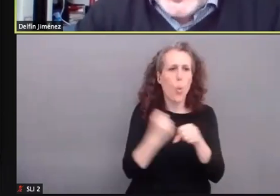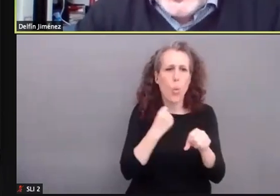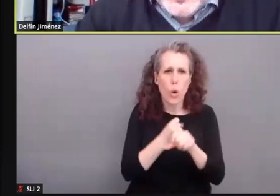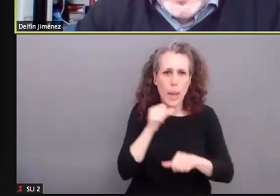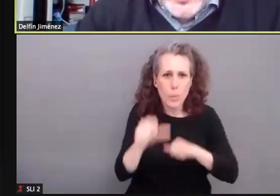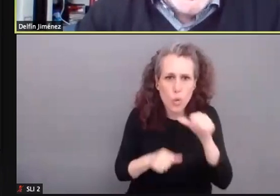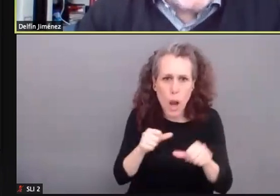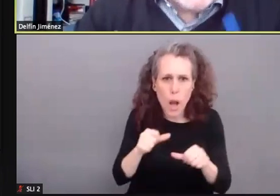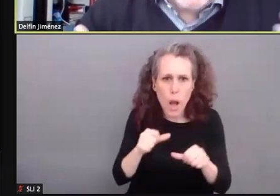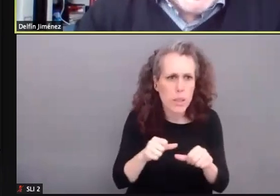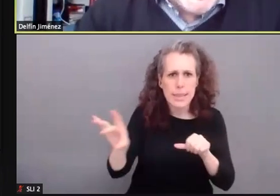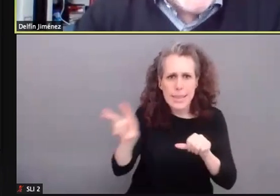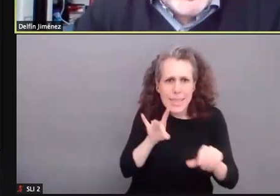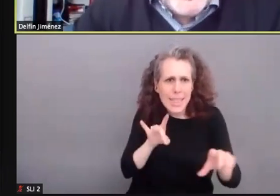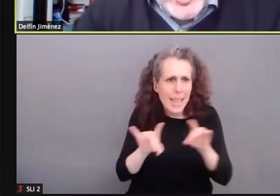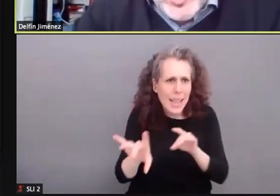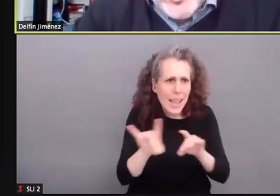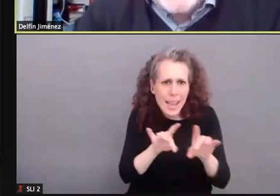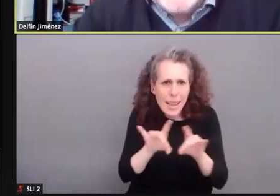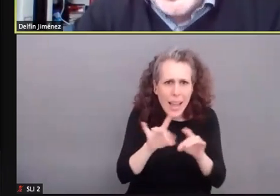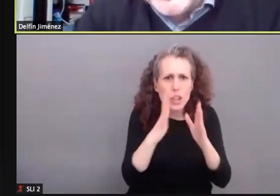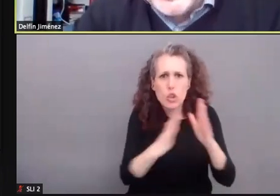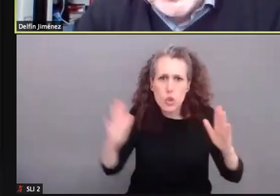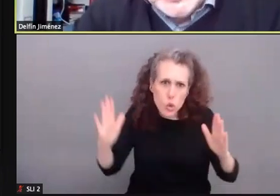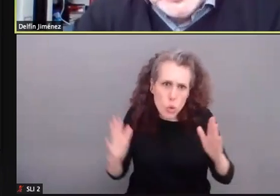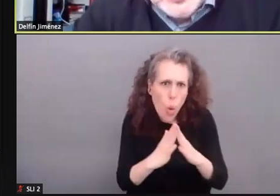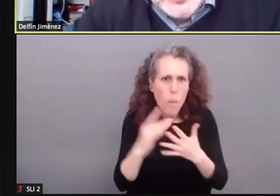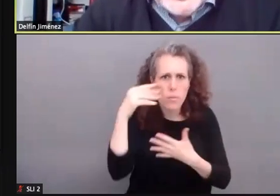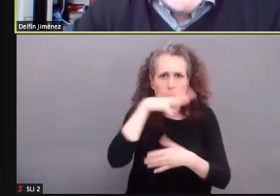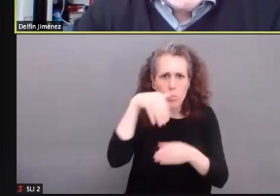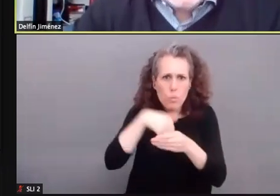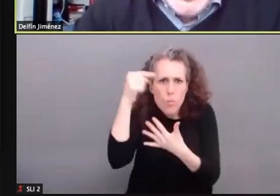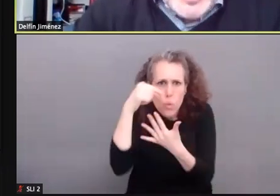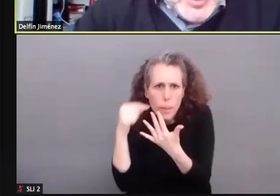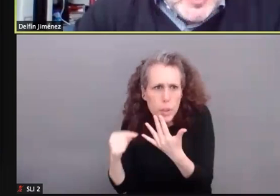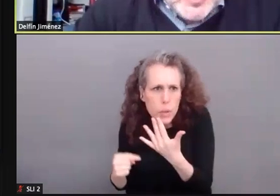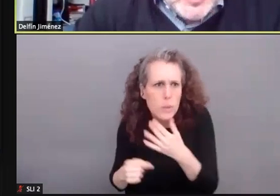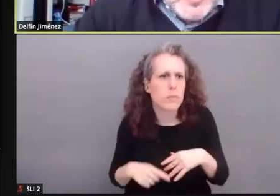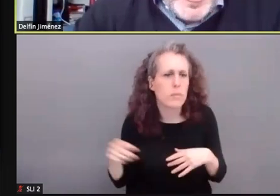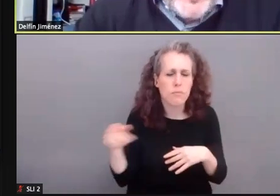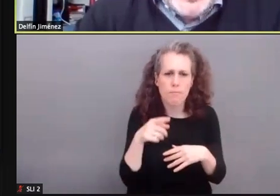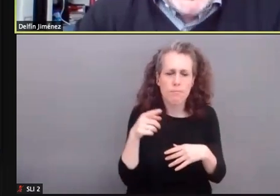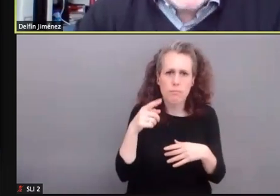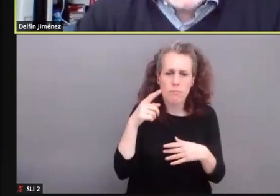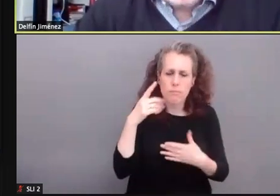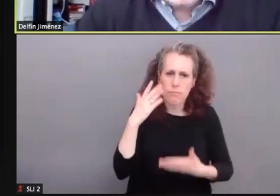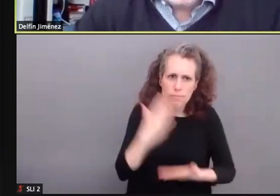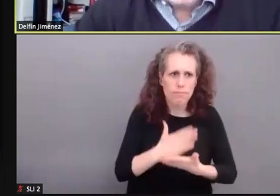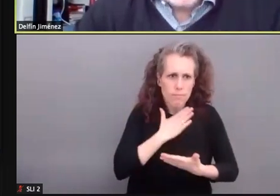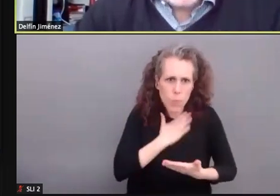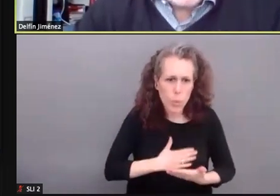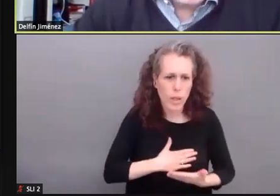selection with the specification of scope and parameters, the determination, filling of